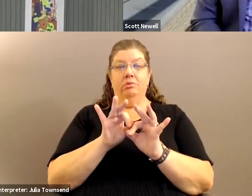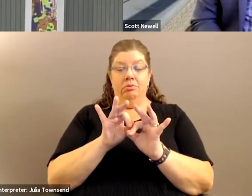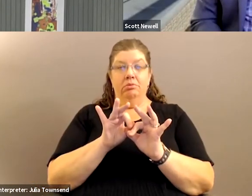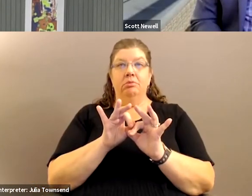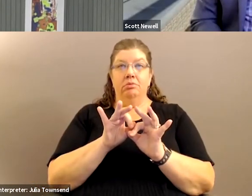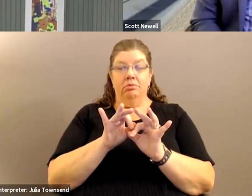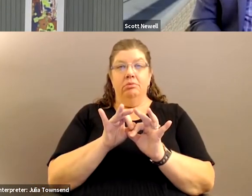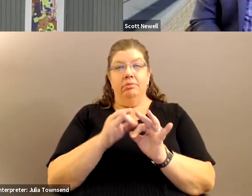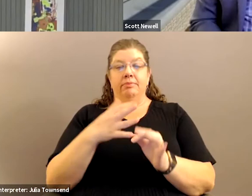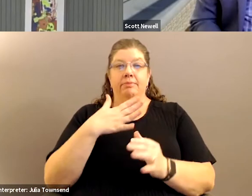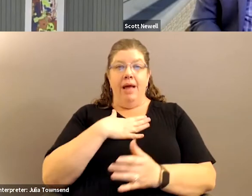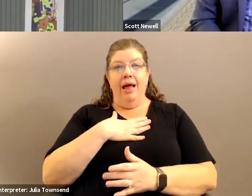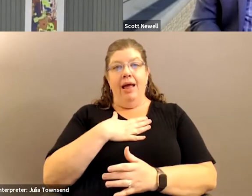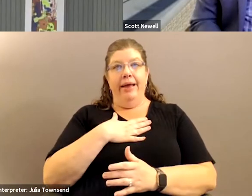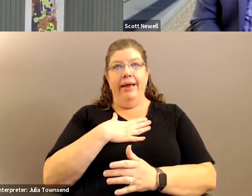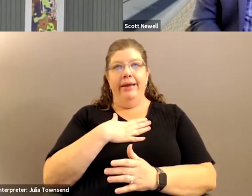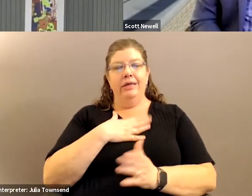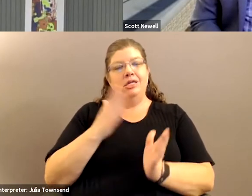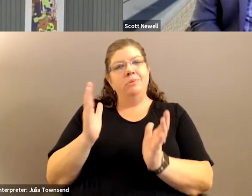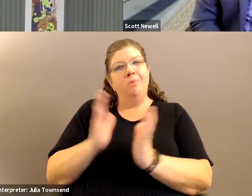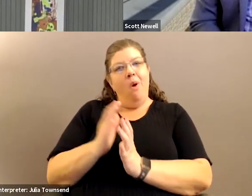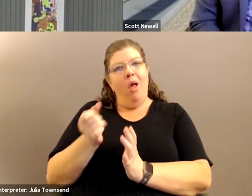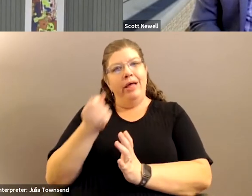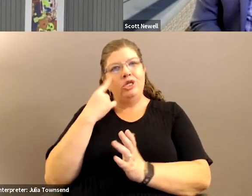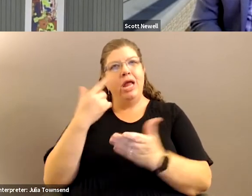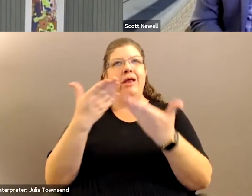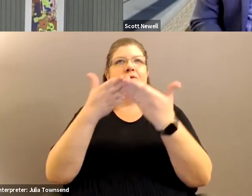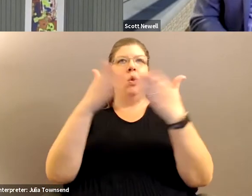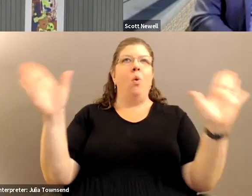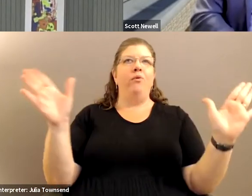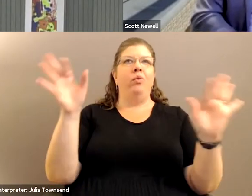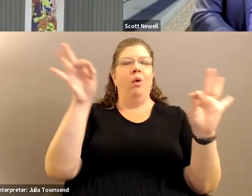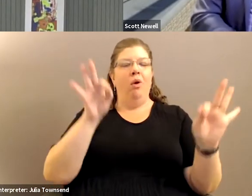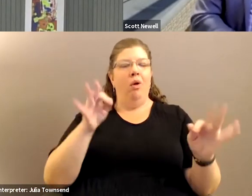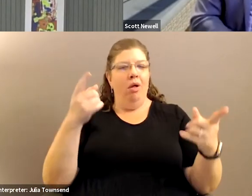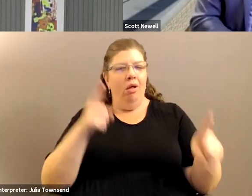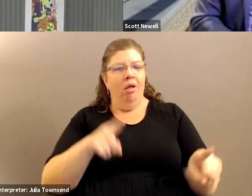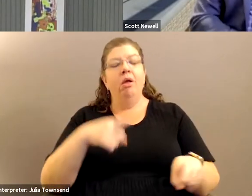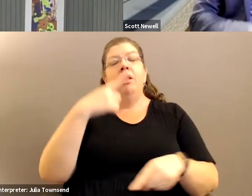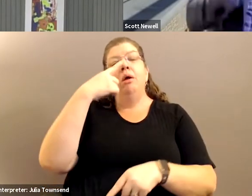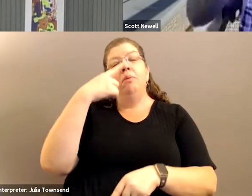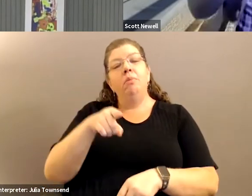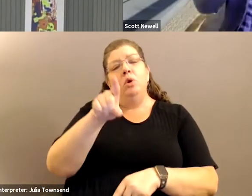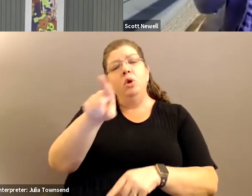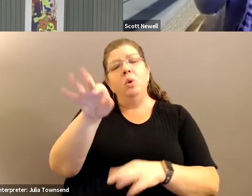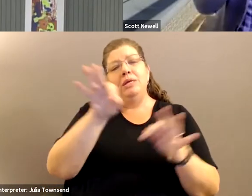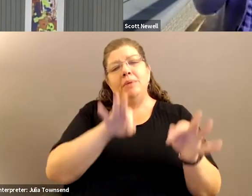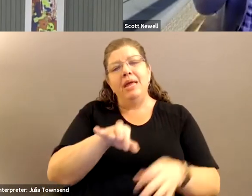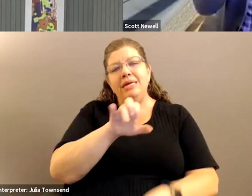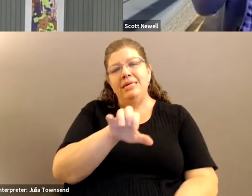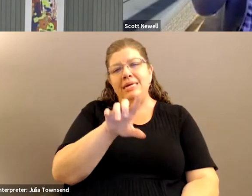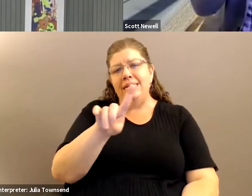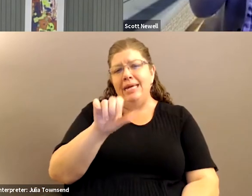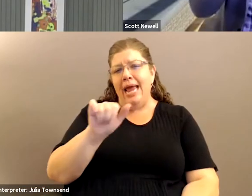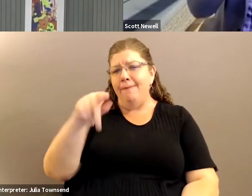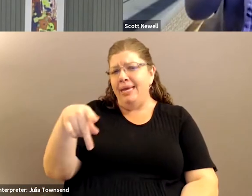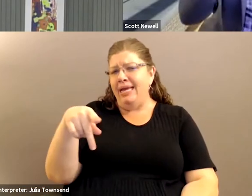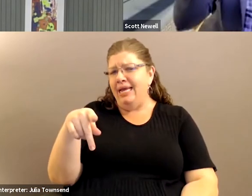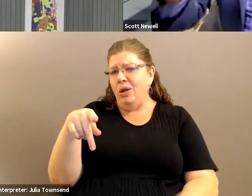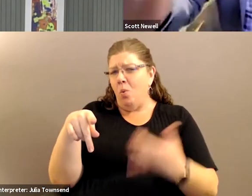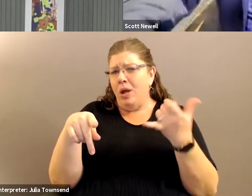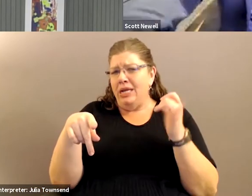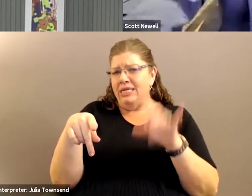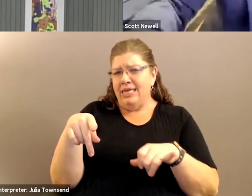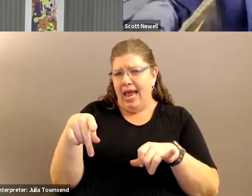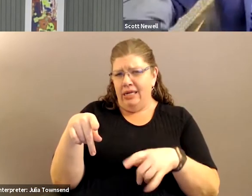um small understanding of what the overall picture is so could you explain what cvap is